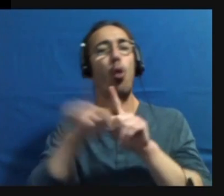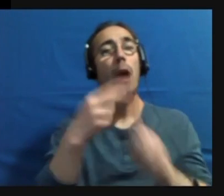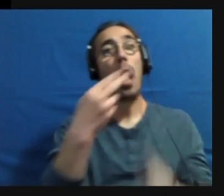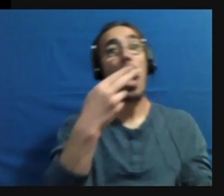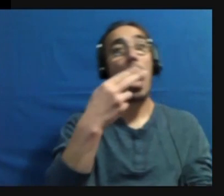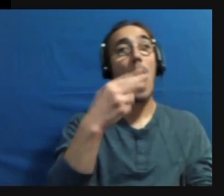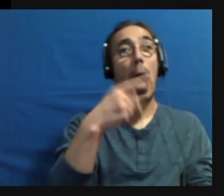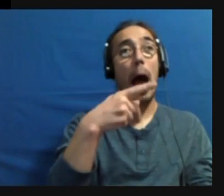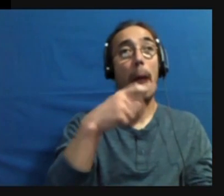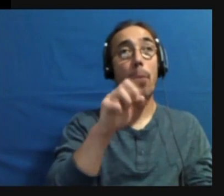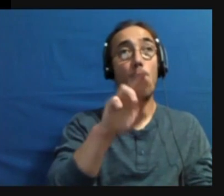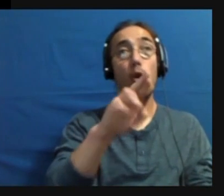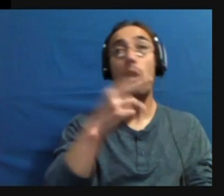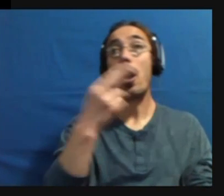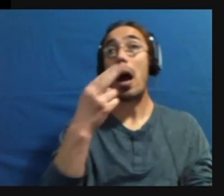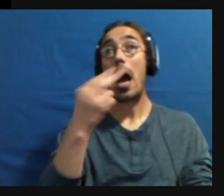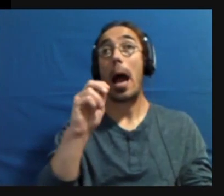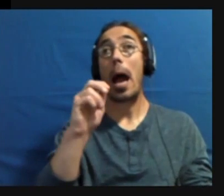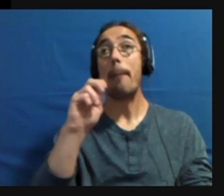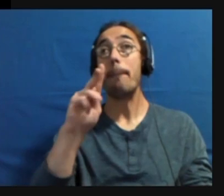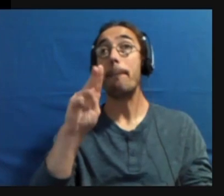this. If we're